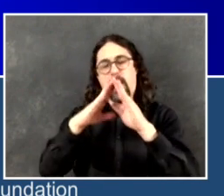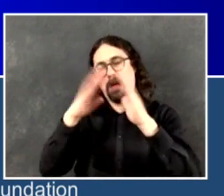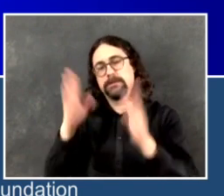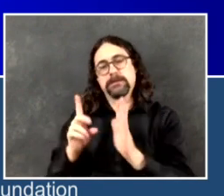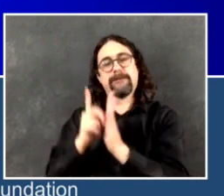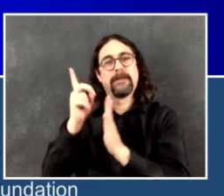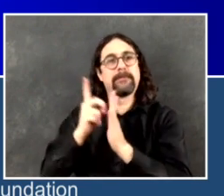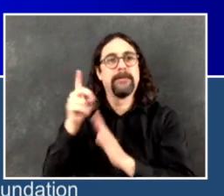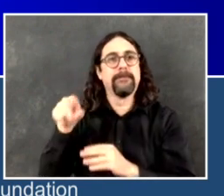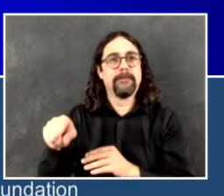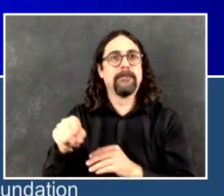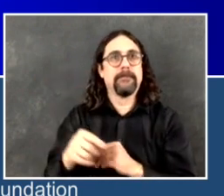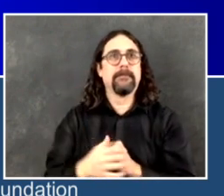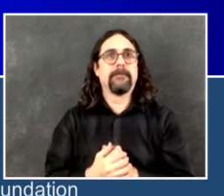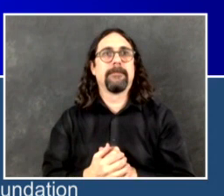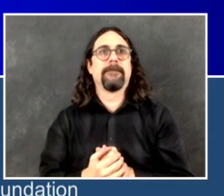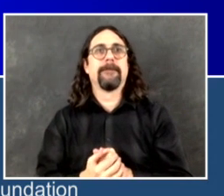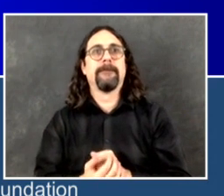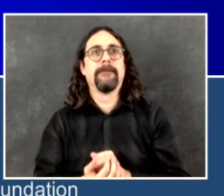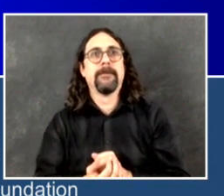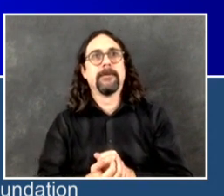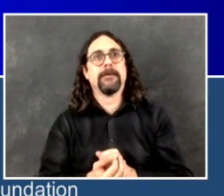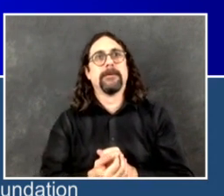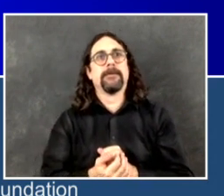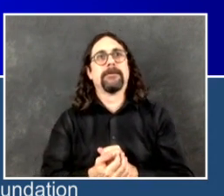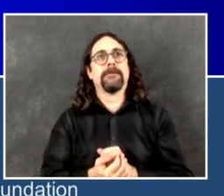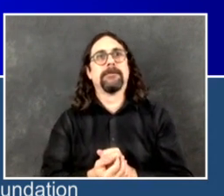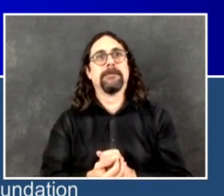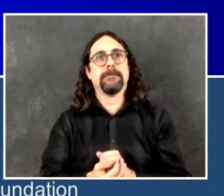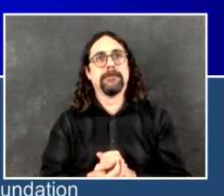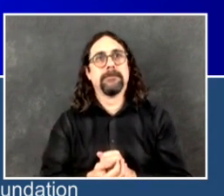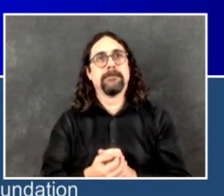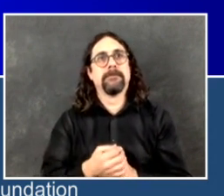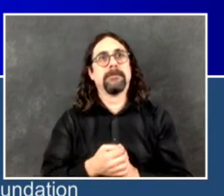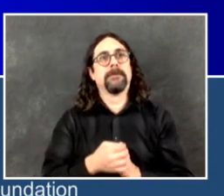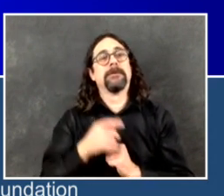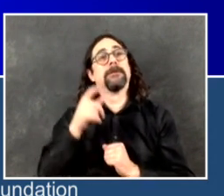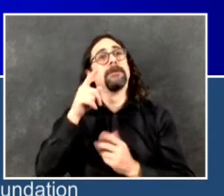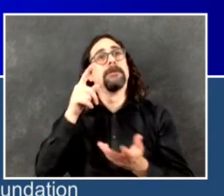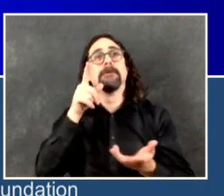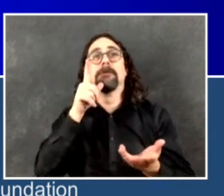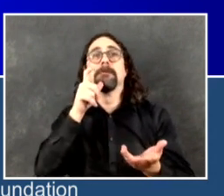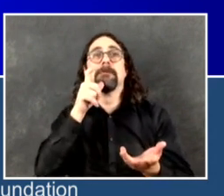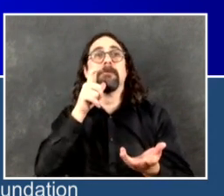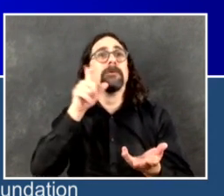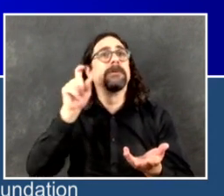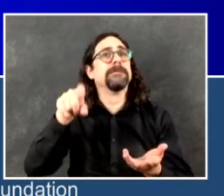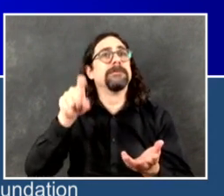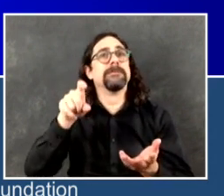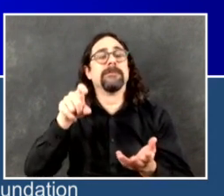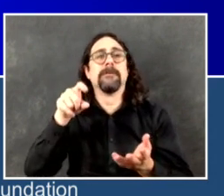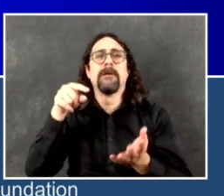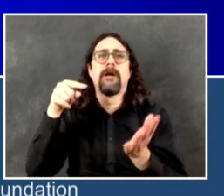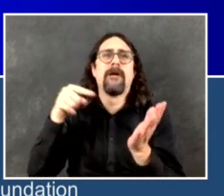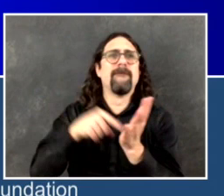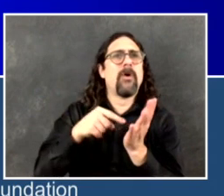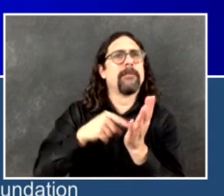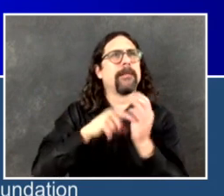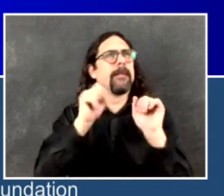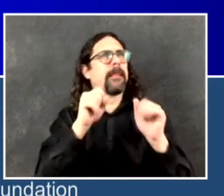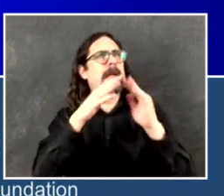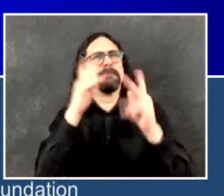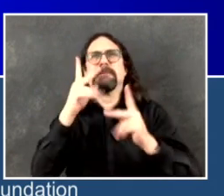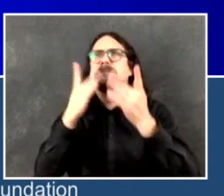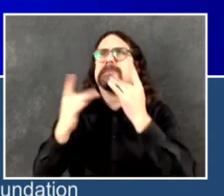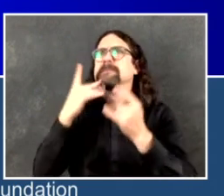need affordable housing, the folks in our small business community who are going through so much now and need a helping hand. And she certainly understands what it